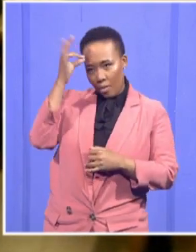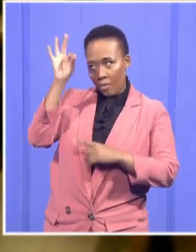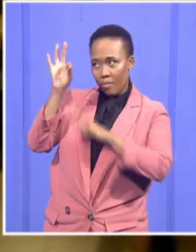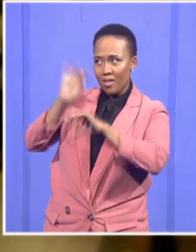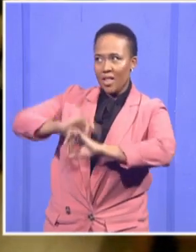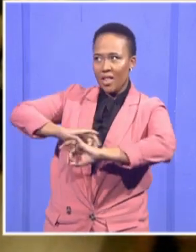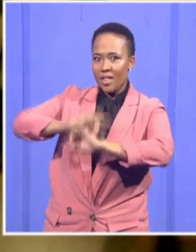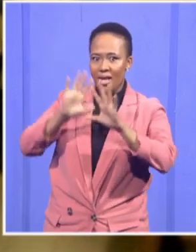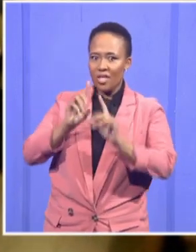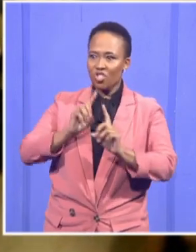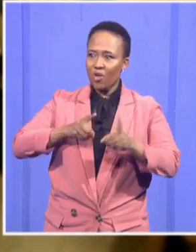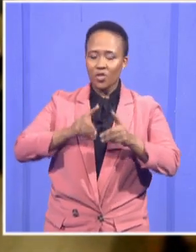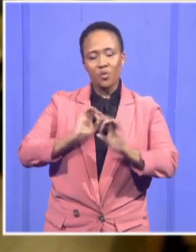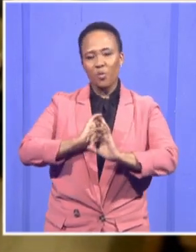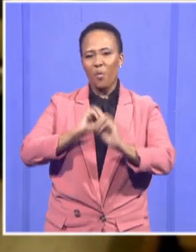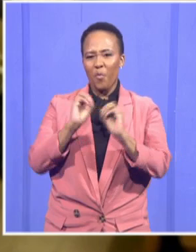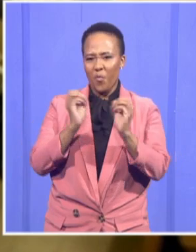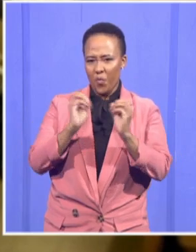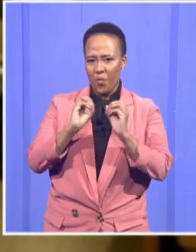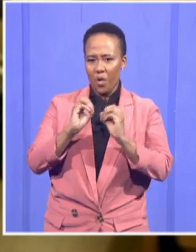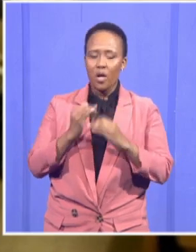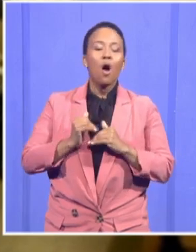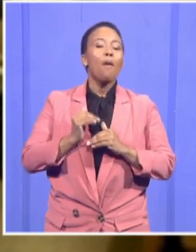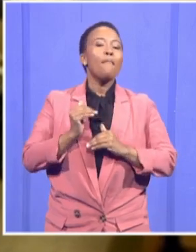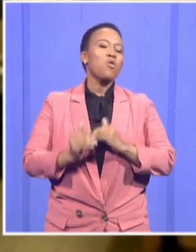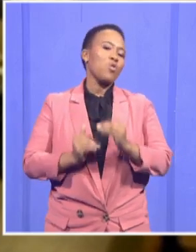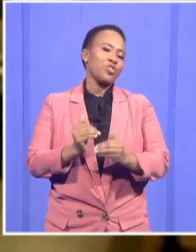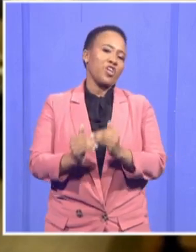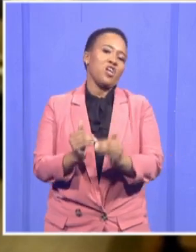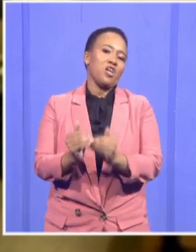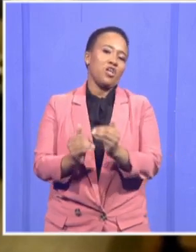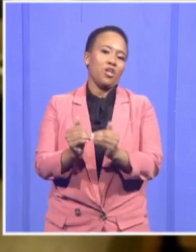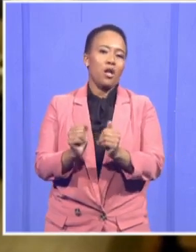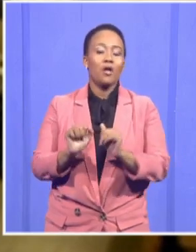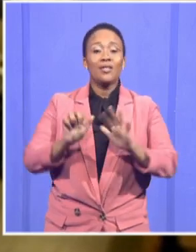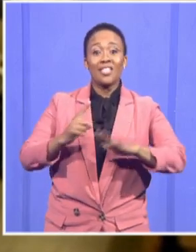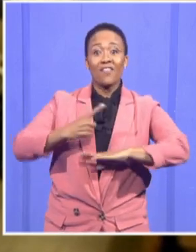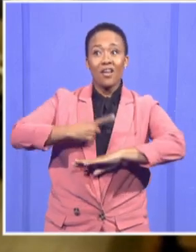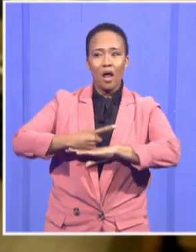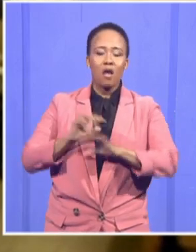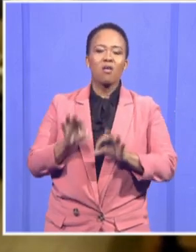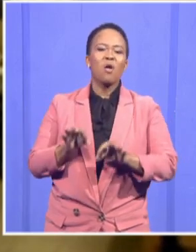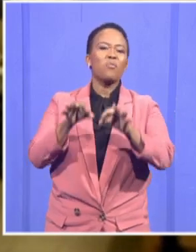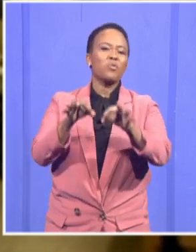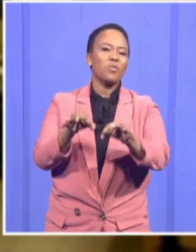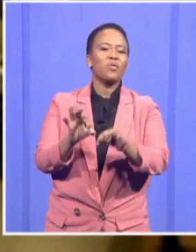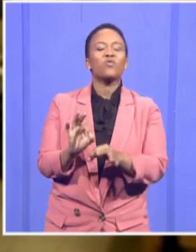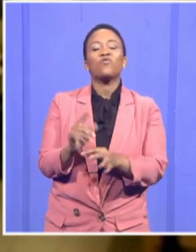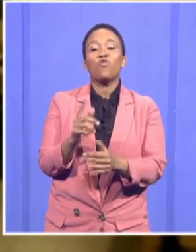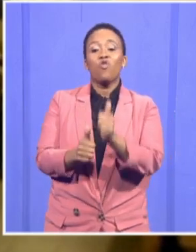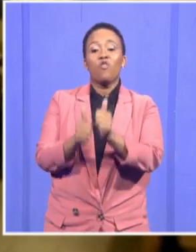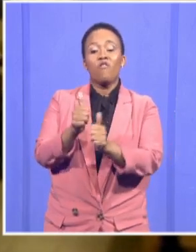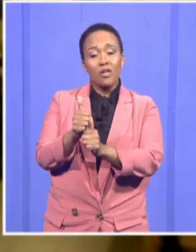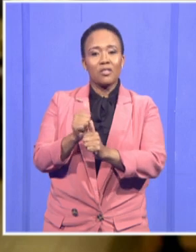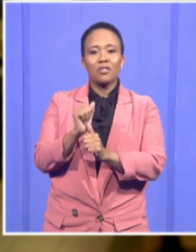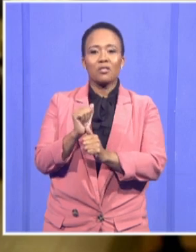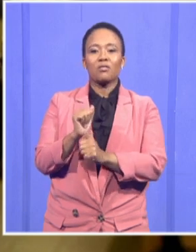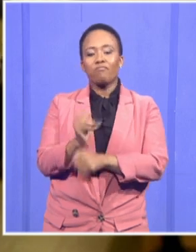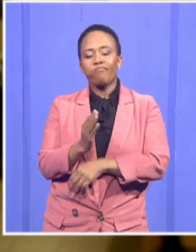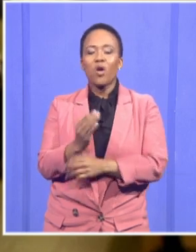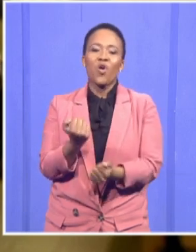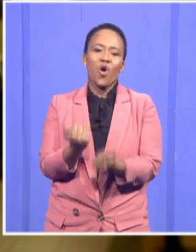at this point. The Criminal Procedure Act entitles them at least to that 7-day postponement upon the first appearance of the accused in court. So